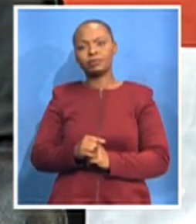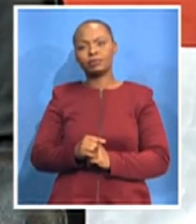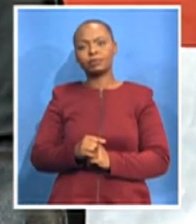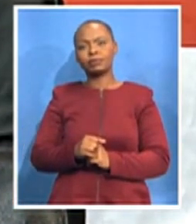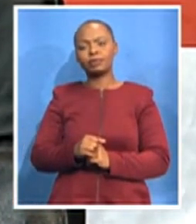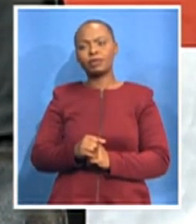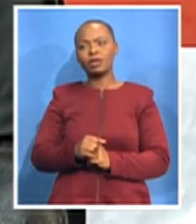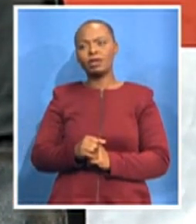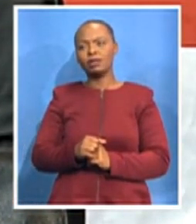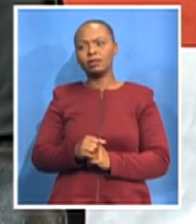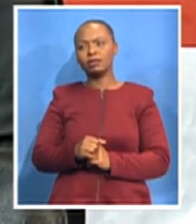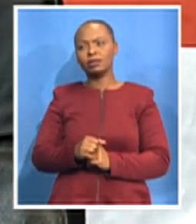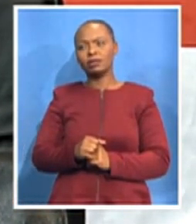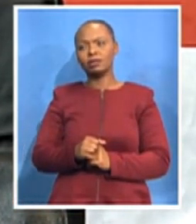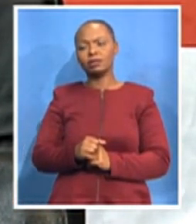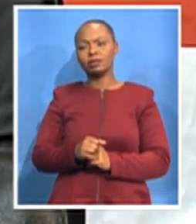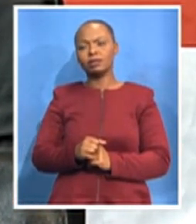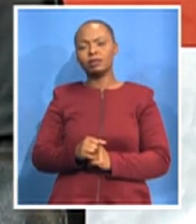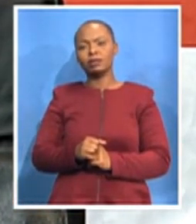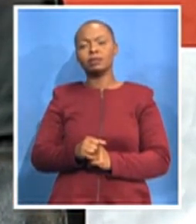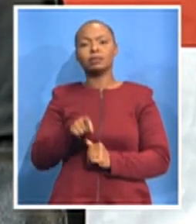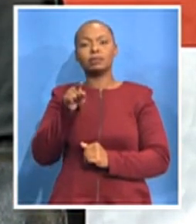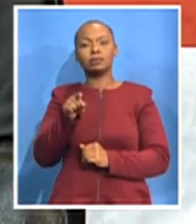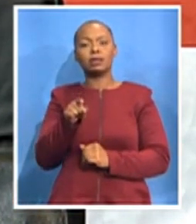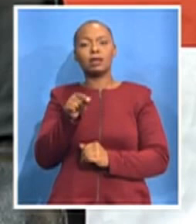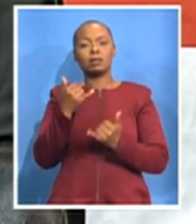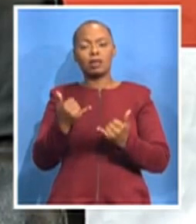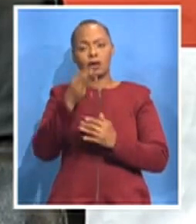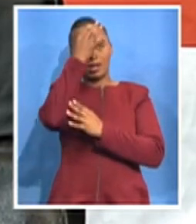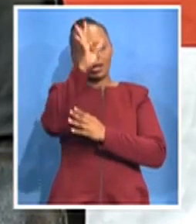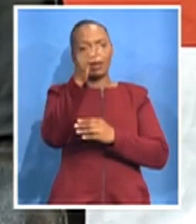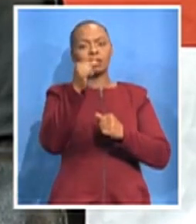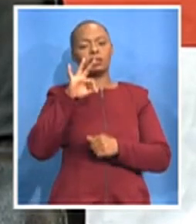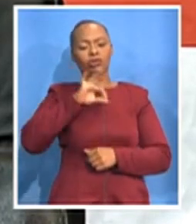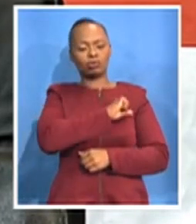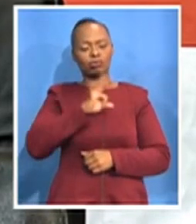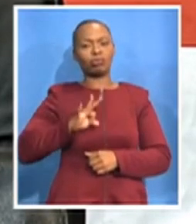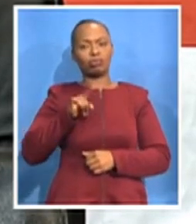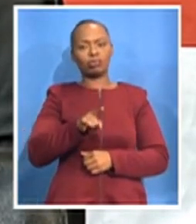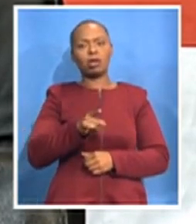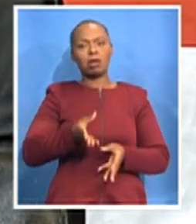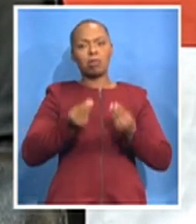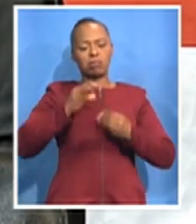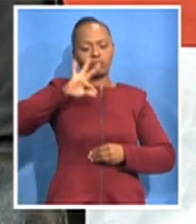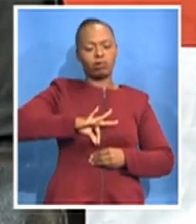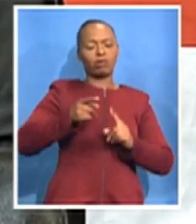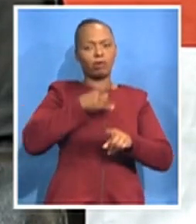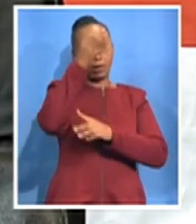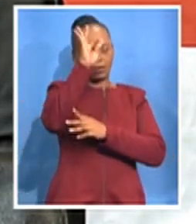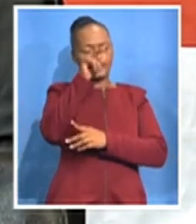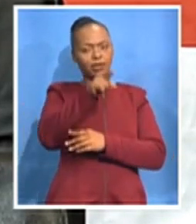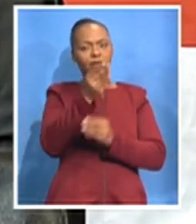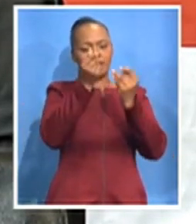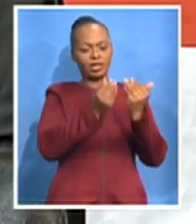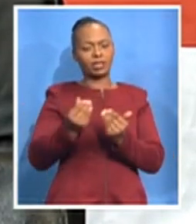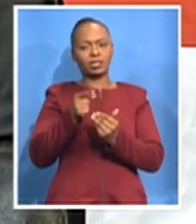Maladministration by the government officials who benefited from the government funding by leasing state-owned farms and used their relatives